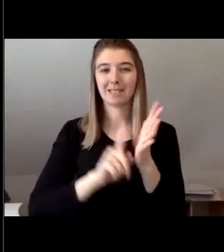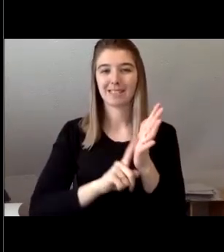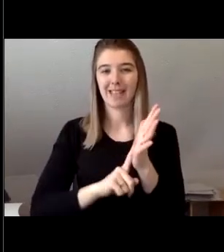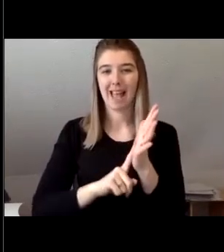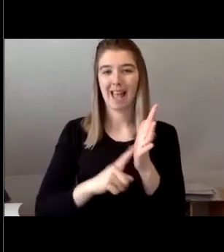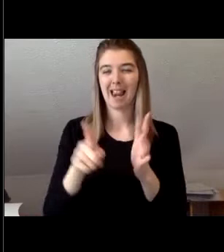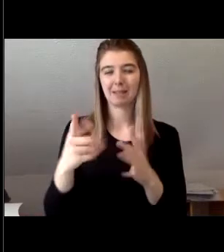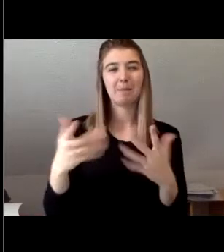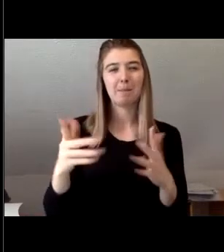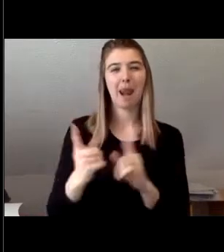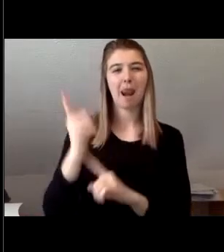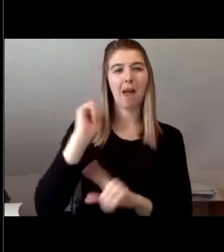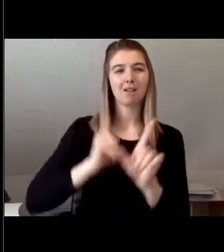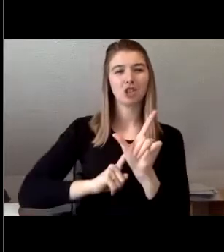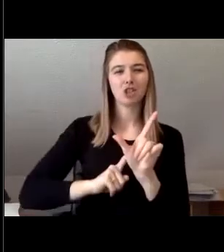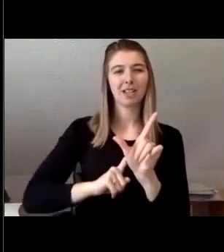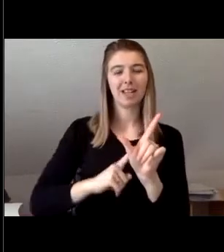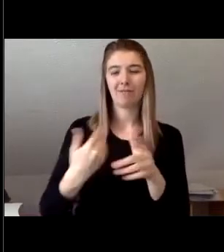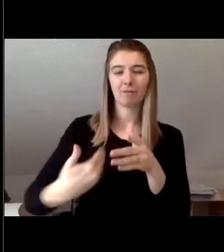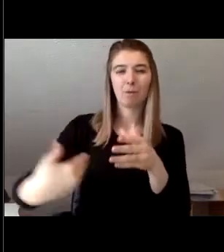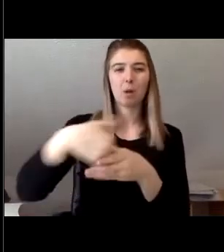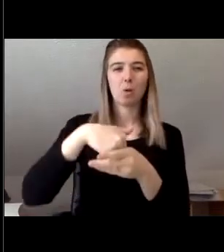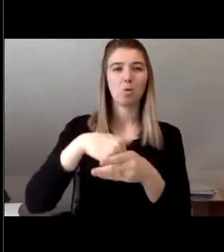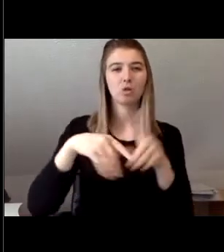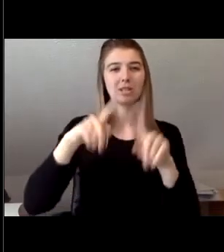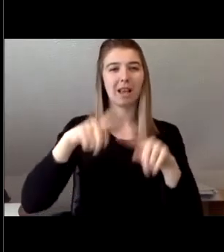inclusion and diversity webinar series, which you can find at